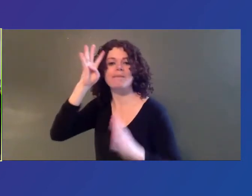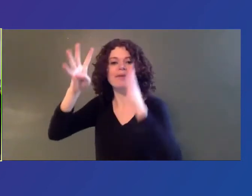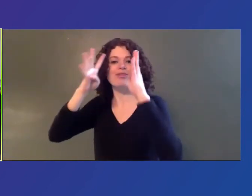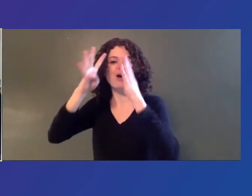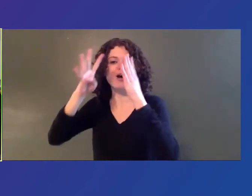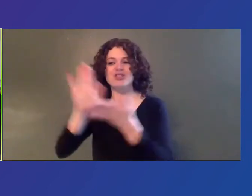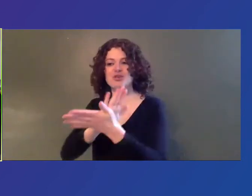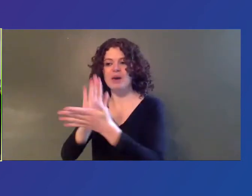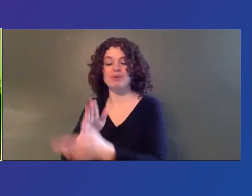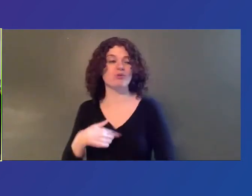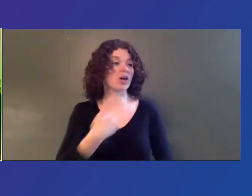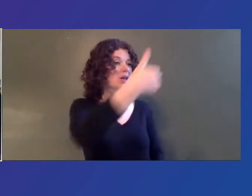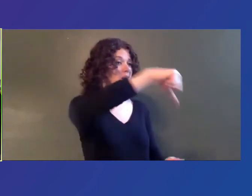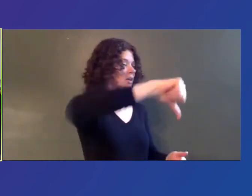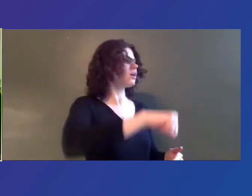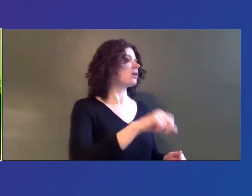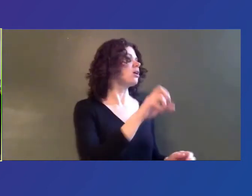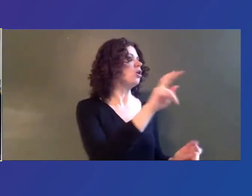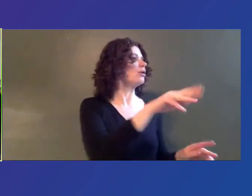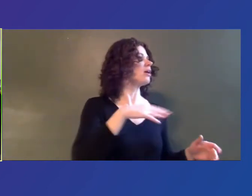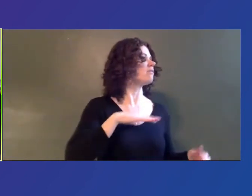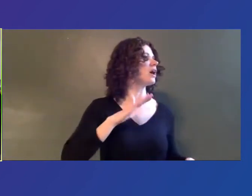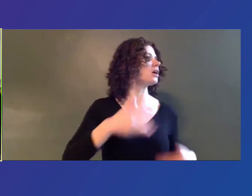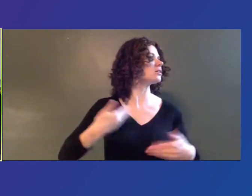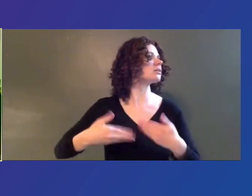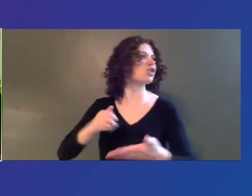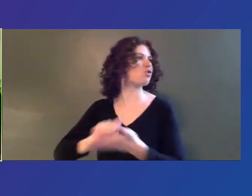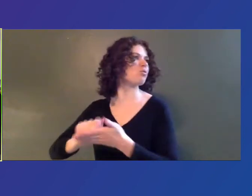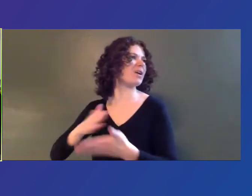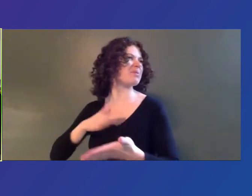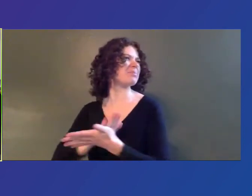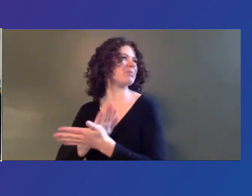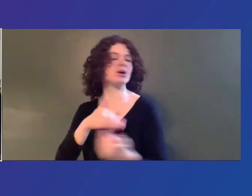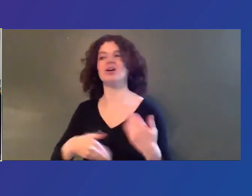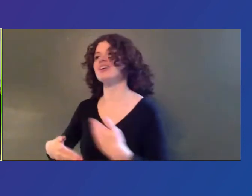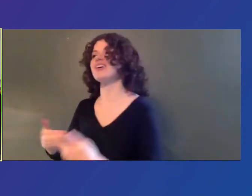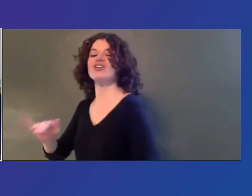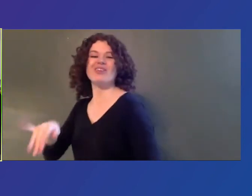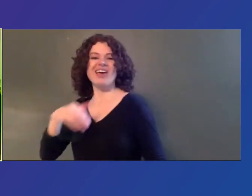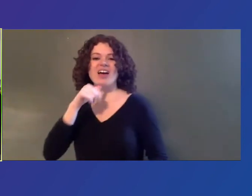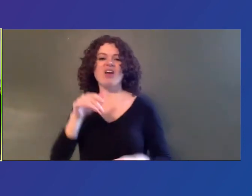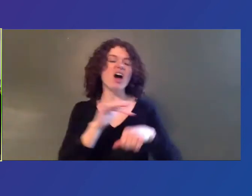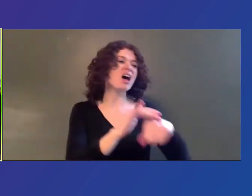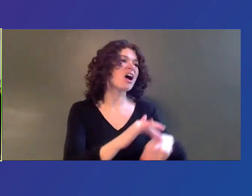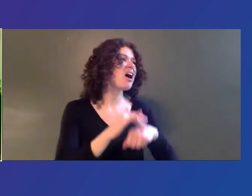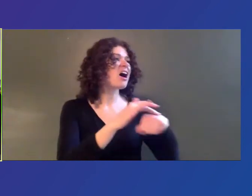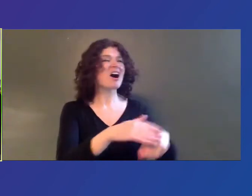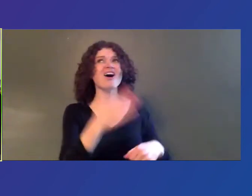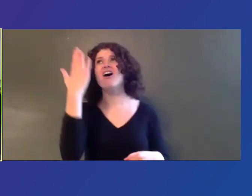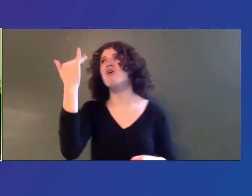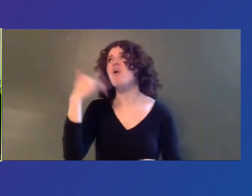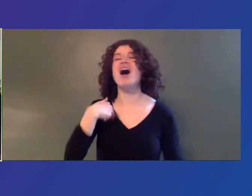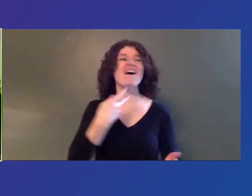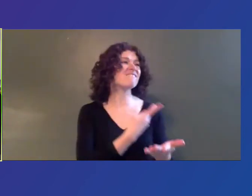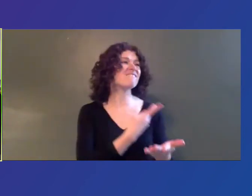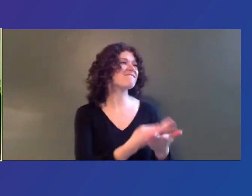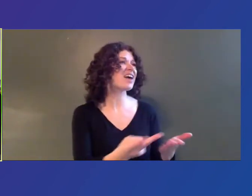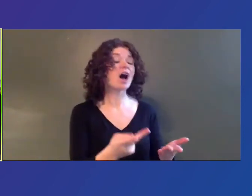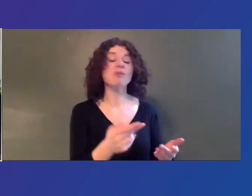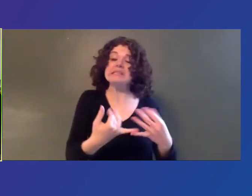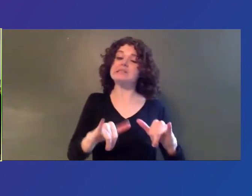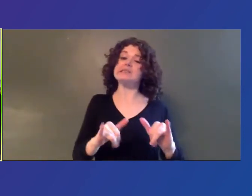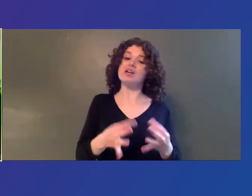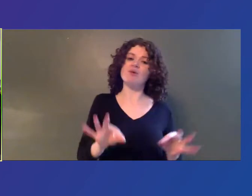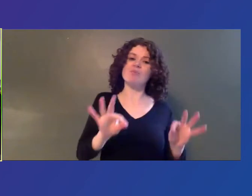and write my paper. And it was just like, it kind of took it was still important to me, but there were other things